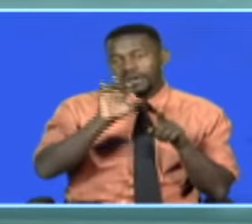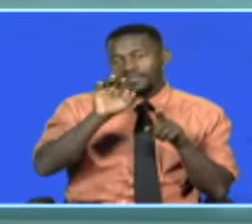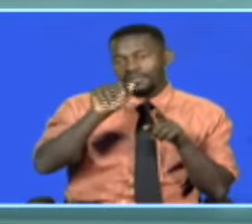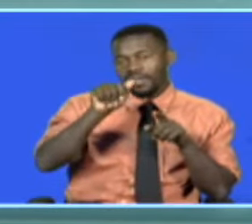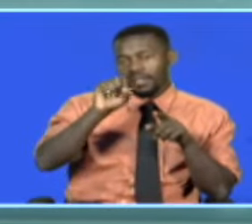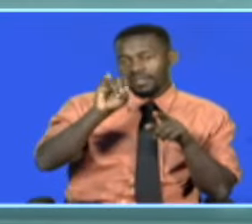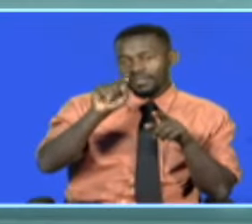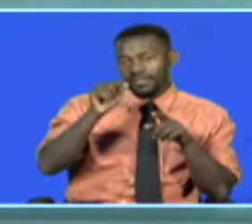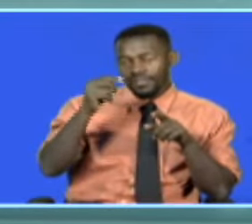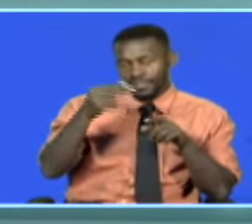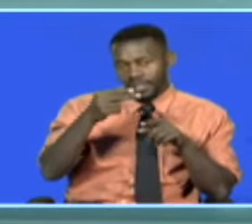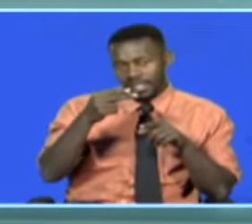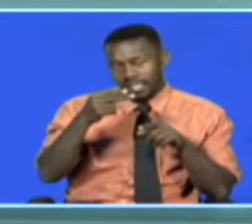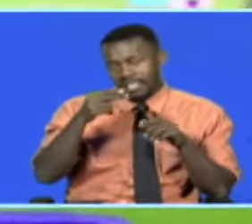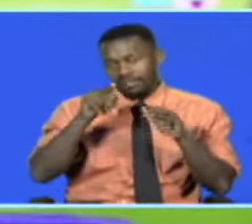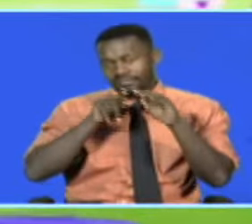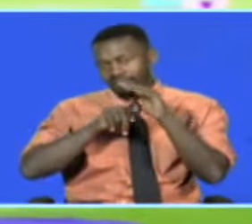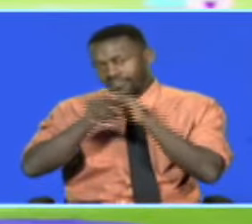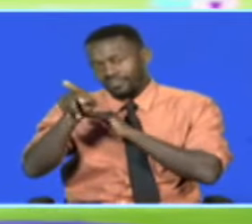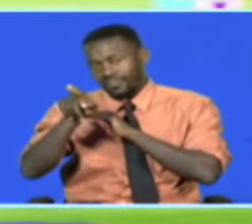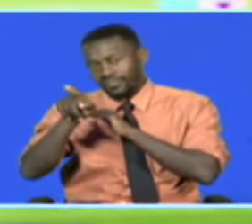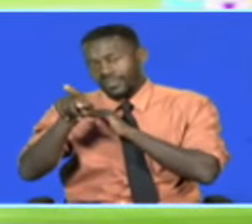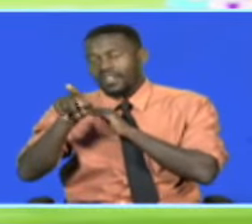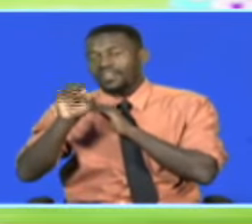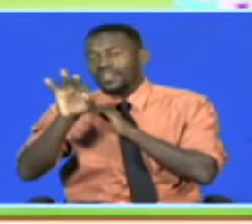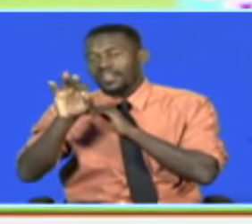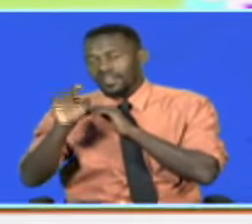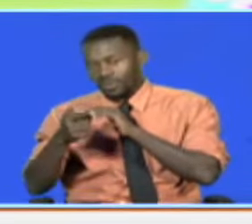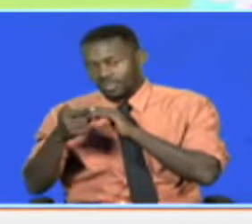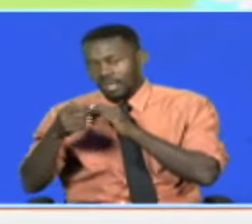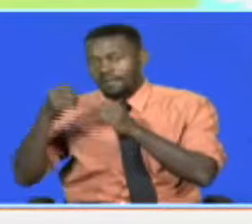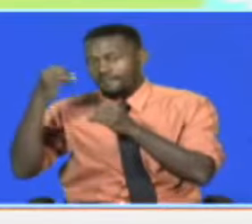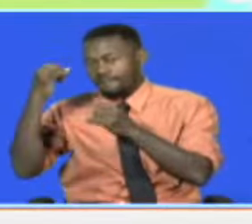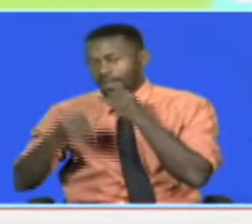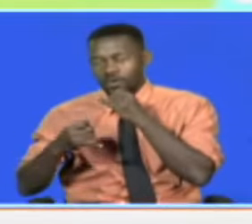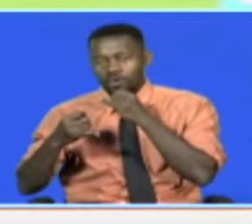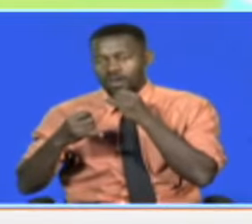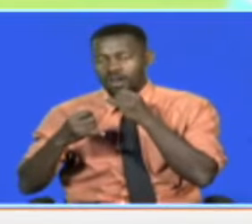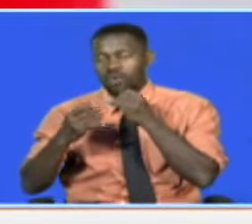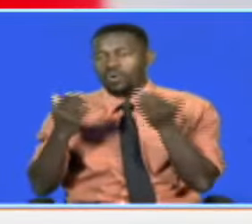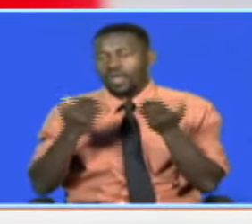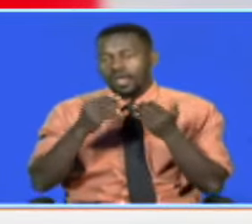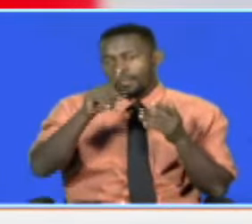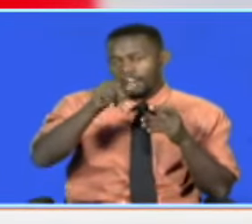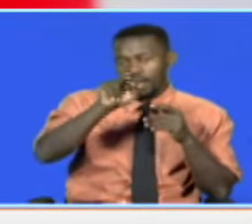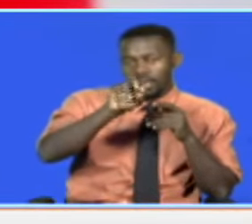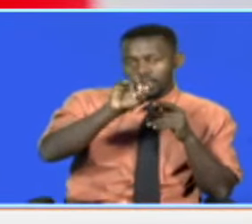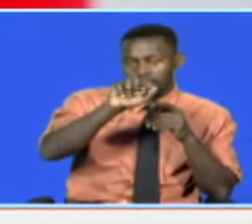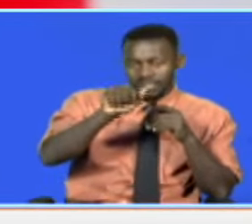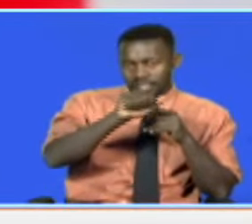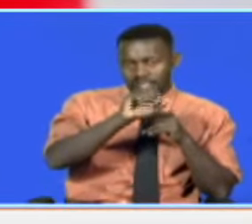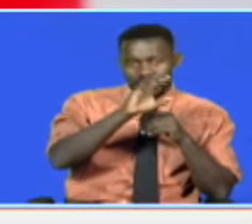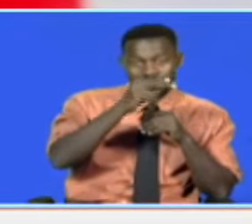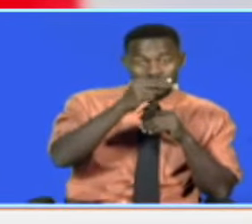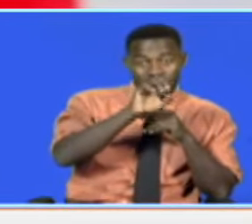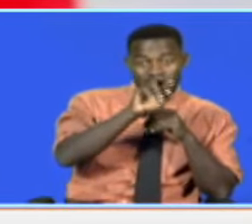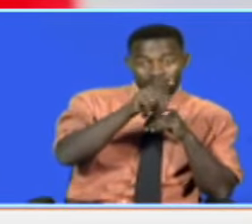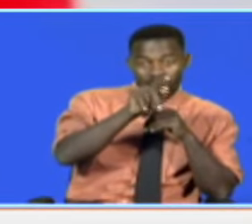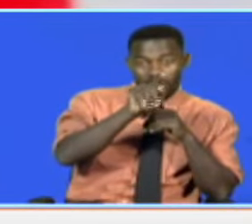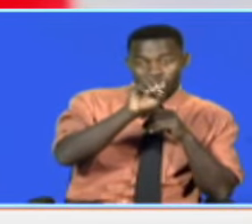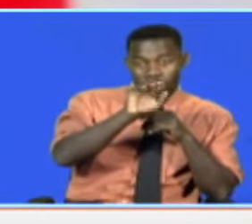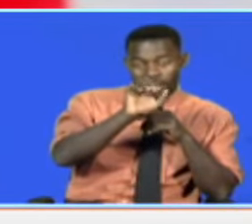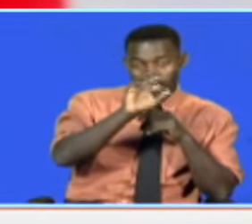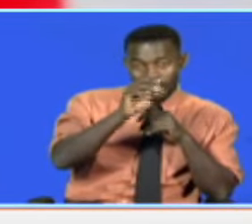Cherotich have sailed through to the 3,000 meters steeplechase final in Paris. Chepkoech, who is seeking her